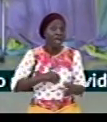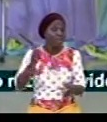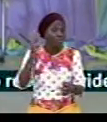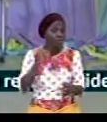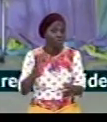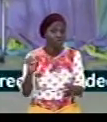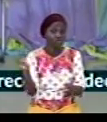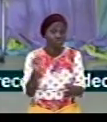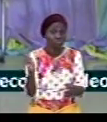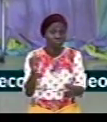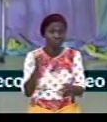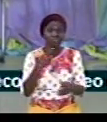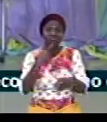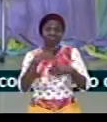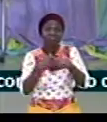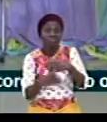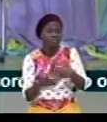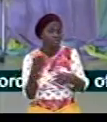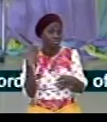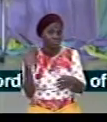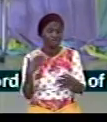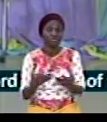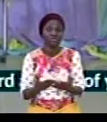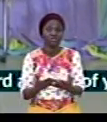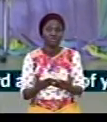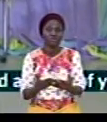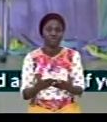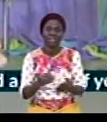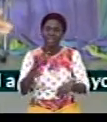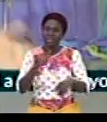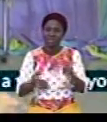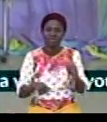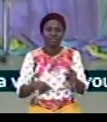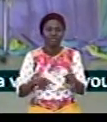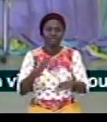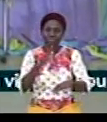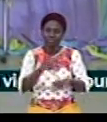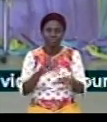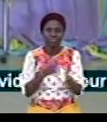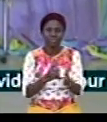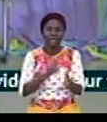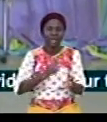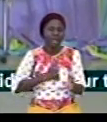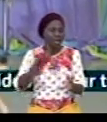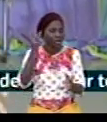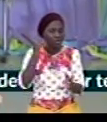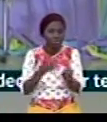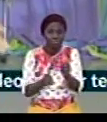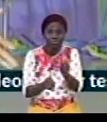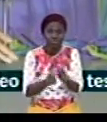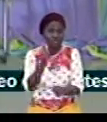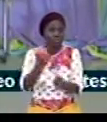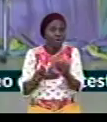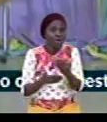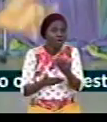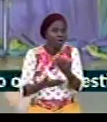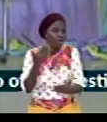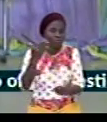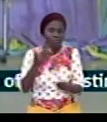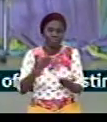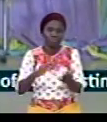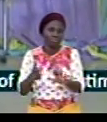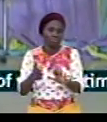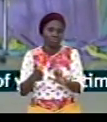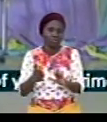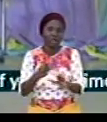blood. I cannot touch it. I was just at the point of death. And I was telling God, if it is the time, let him take